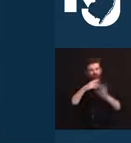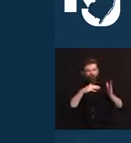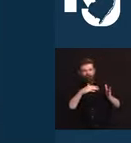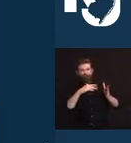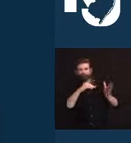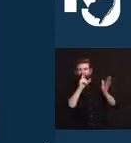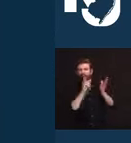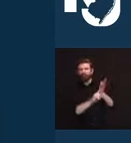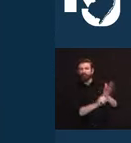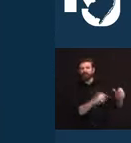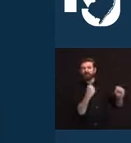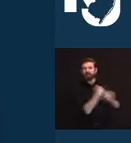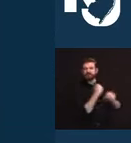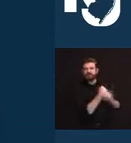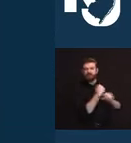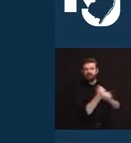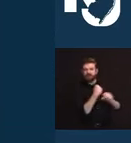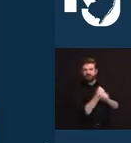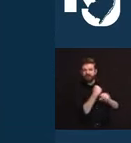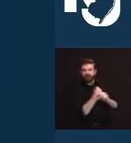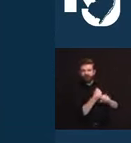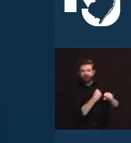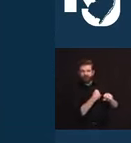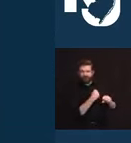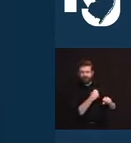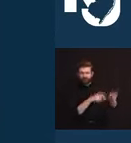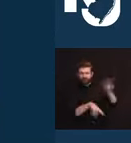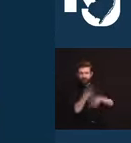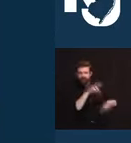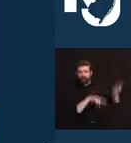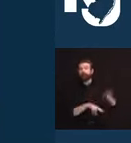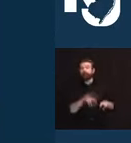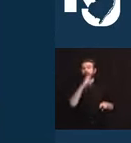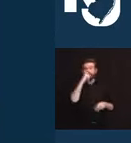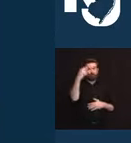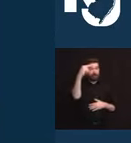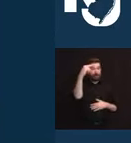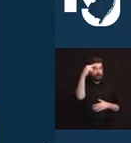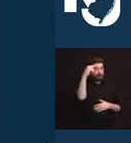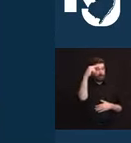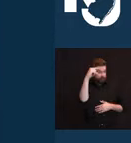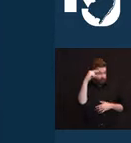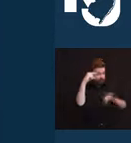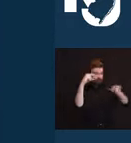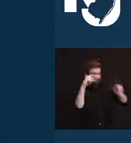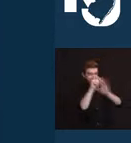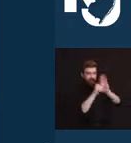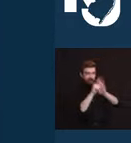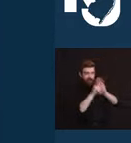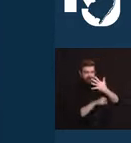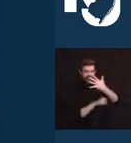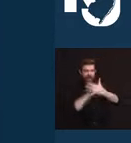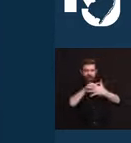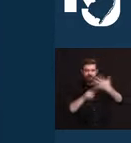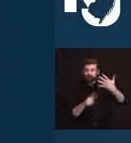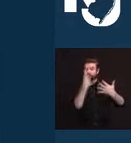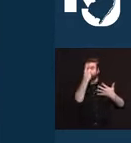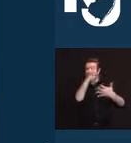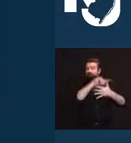COVID-19. Notice the states in green. There are only 5 of them, and one of them is New Jersey. This tells us that we're